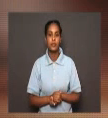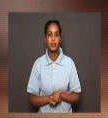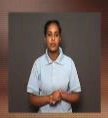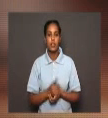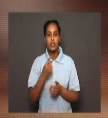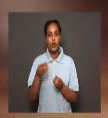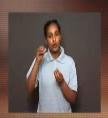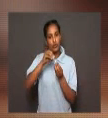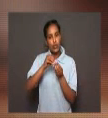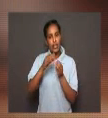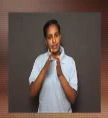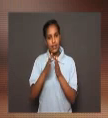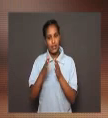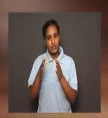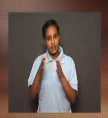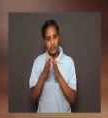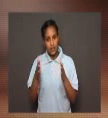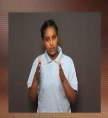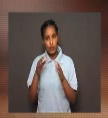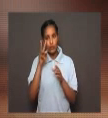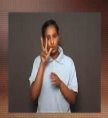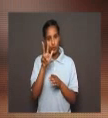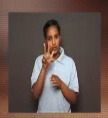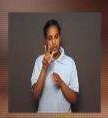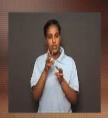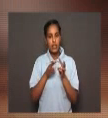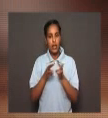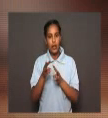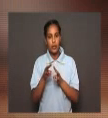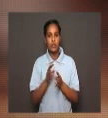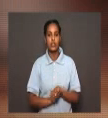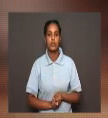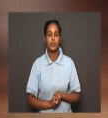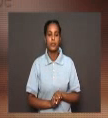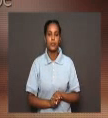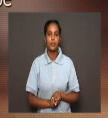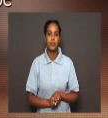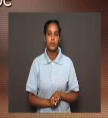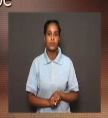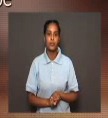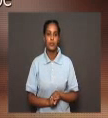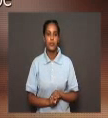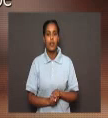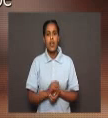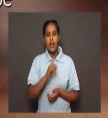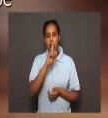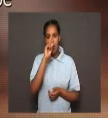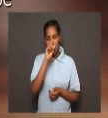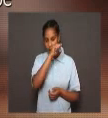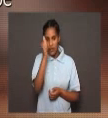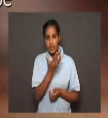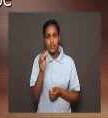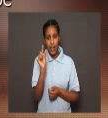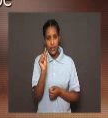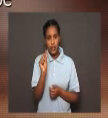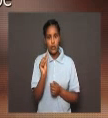They also extend into 3 dimensions throughout the solid. Every tiny